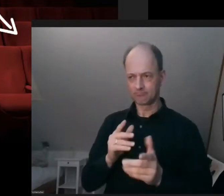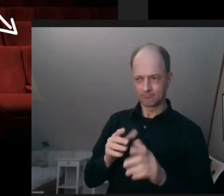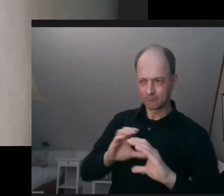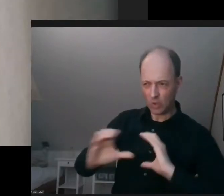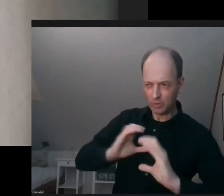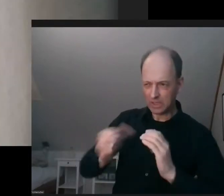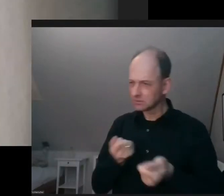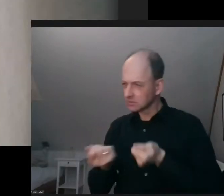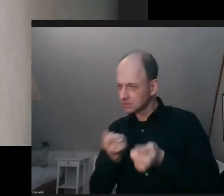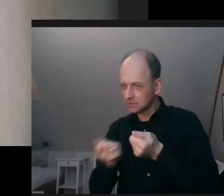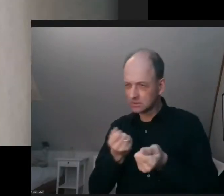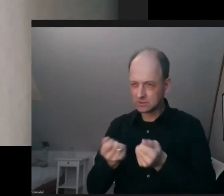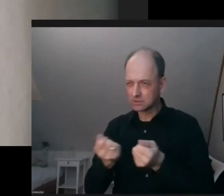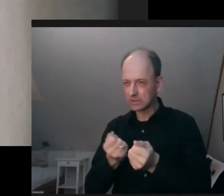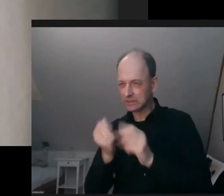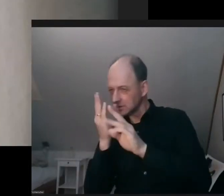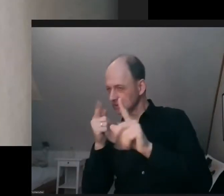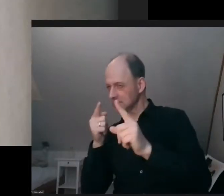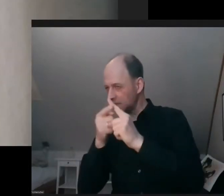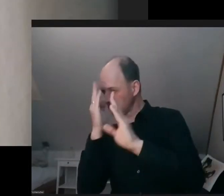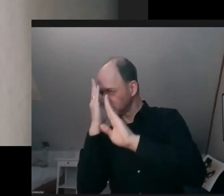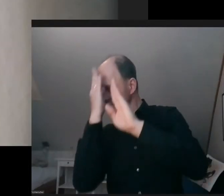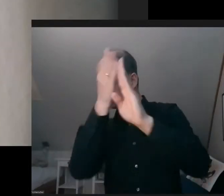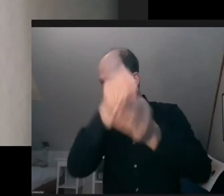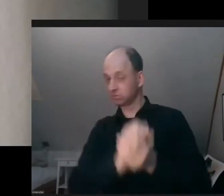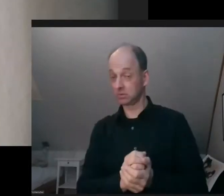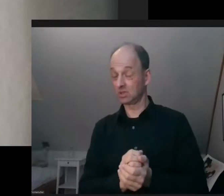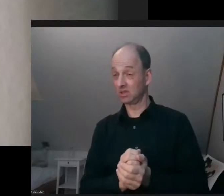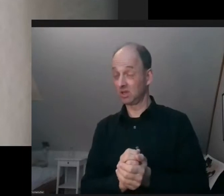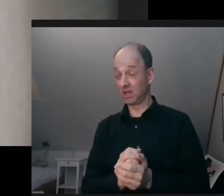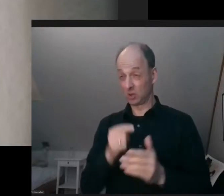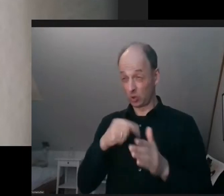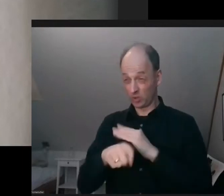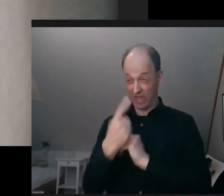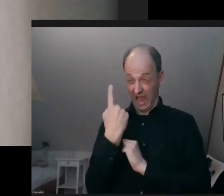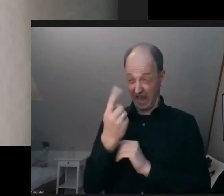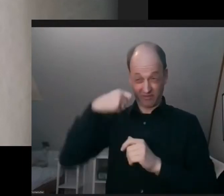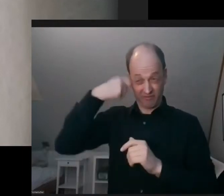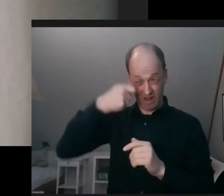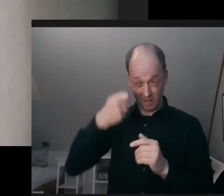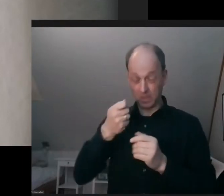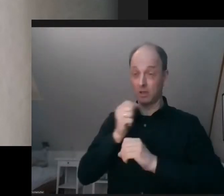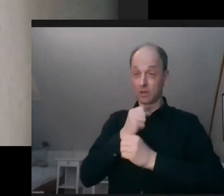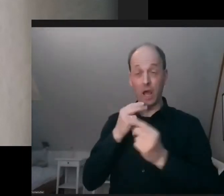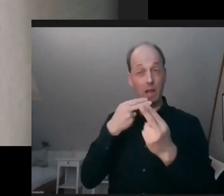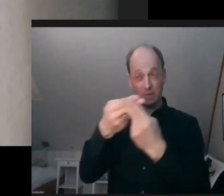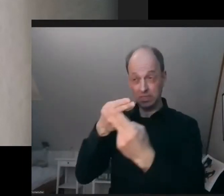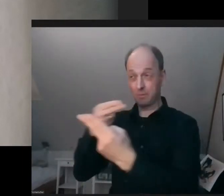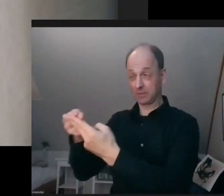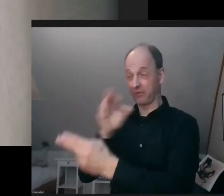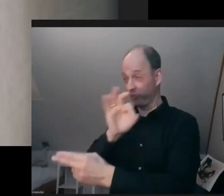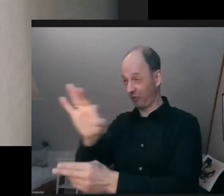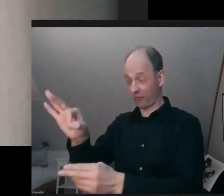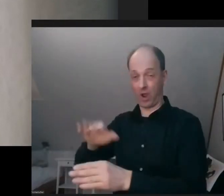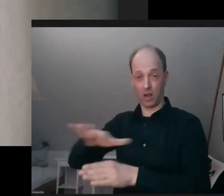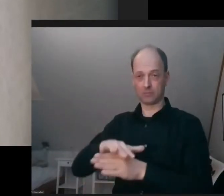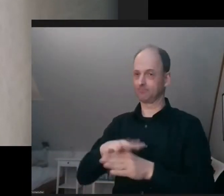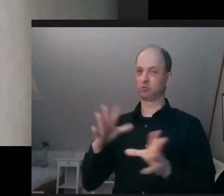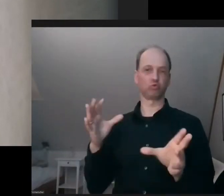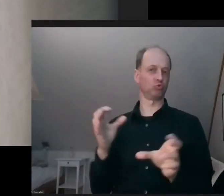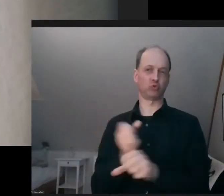build synergies here, working together, and that's difficult. We need to perform a great deal of work. We changed